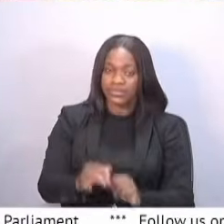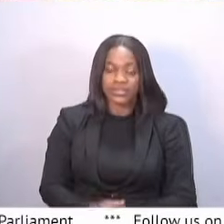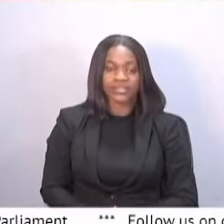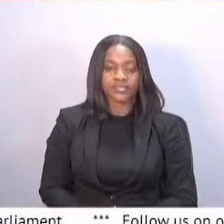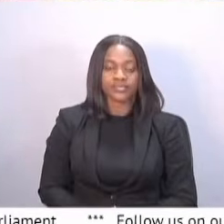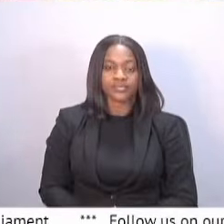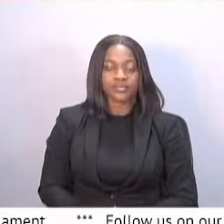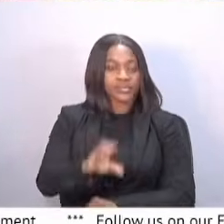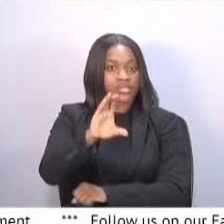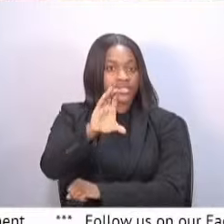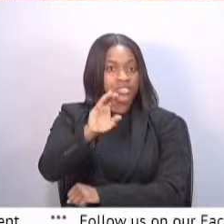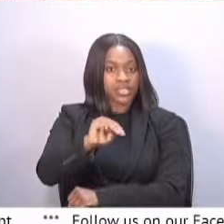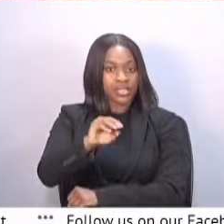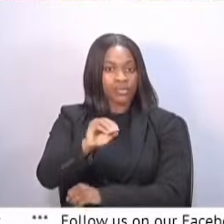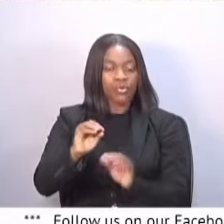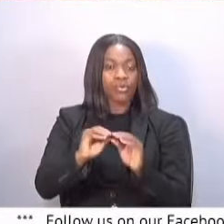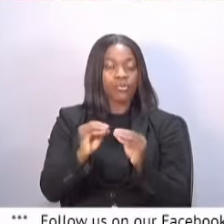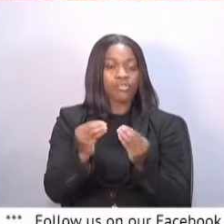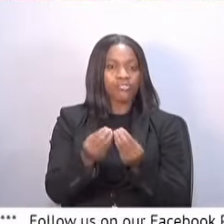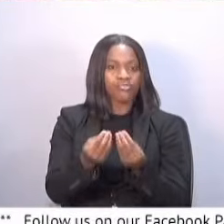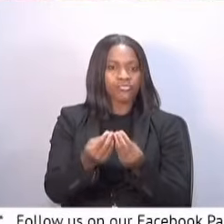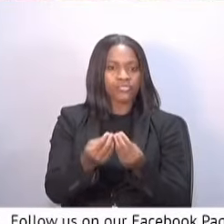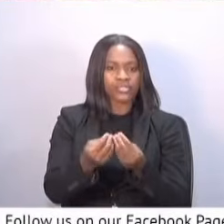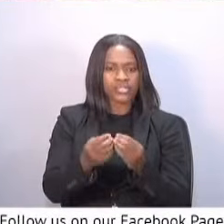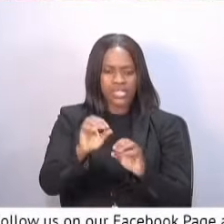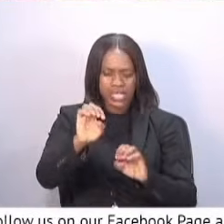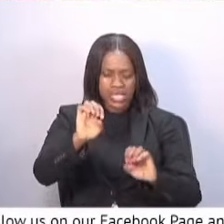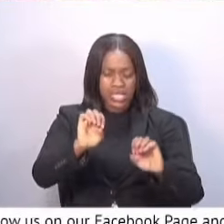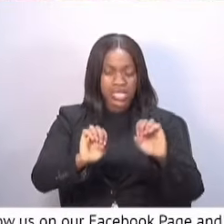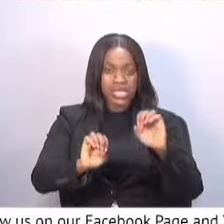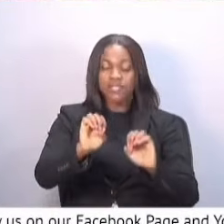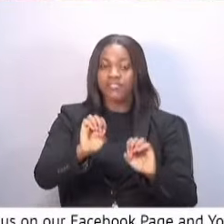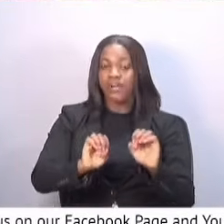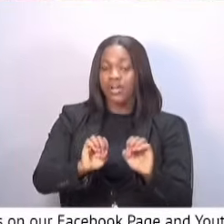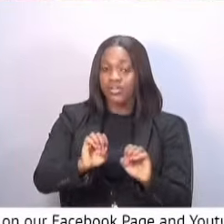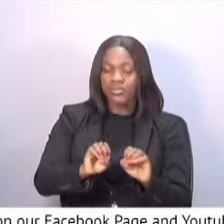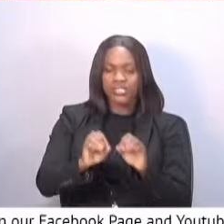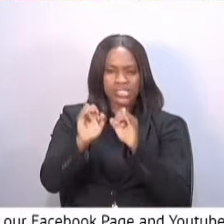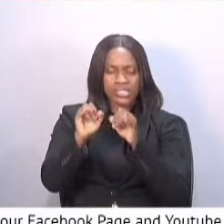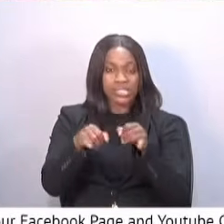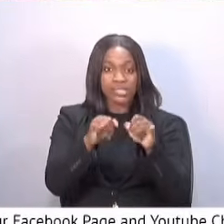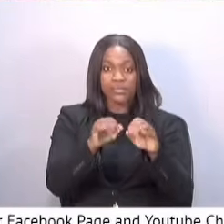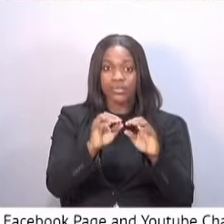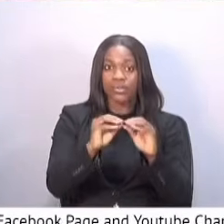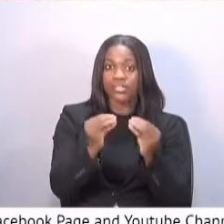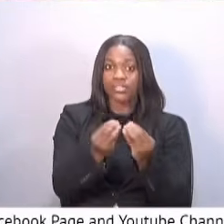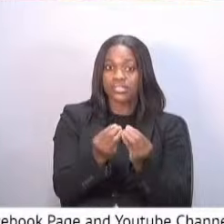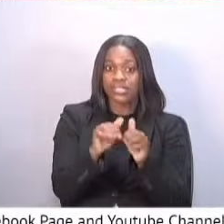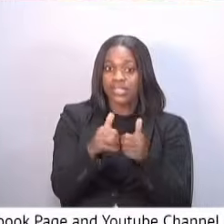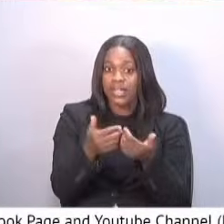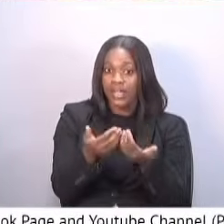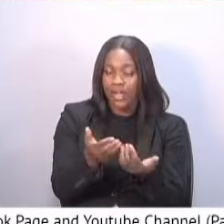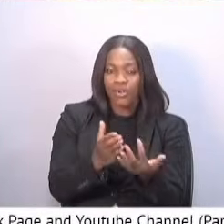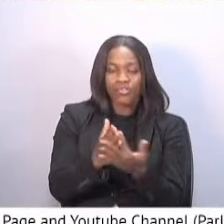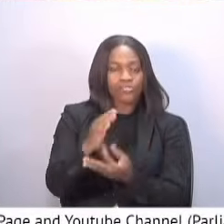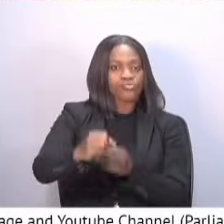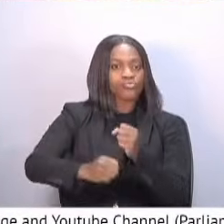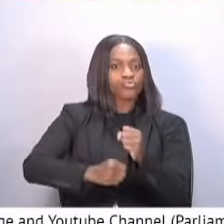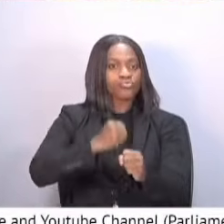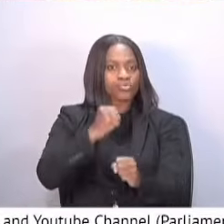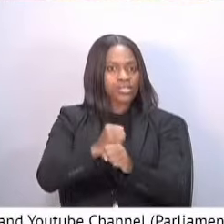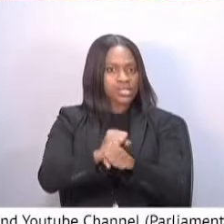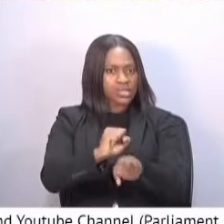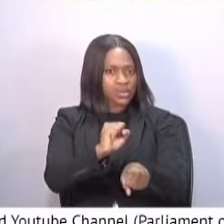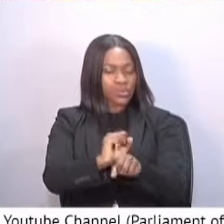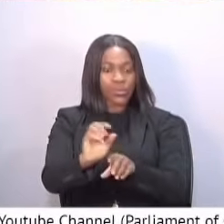Mr. Speaker, the CMO office evaluates the performance of independent bodies through an annual